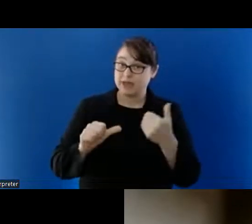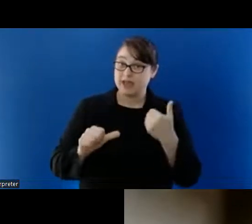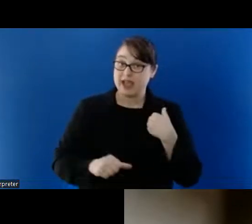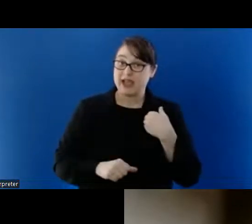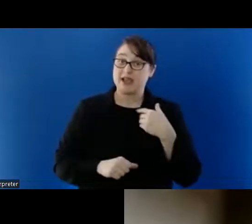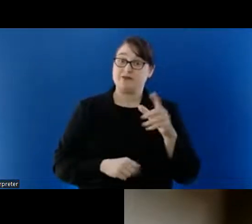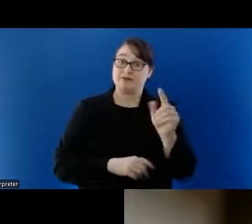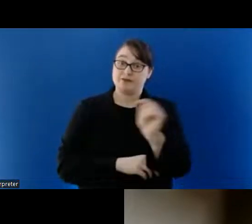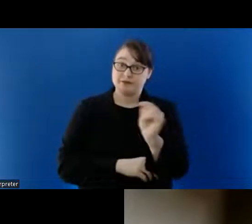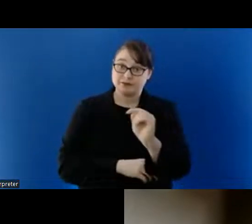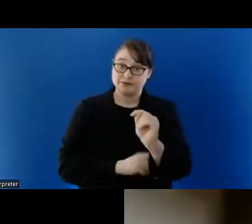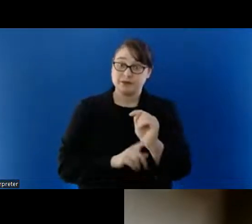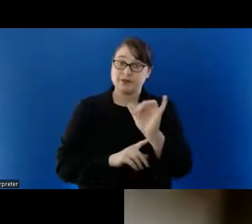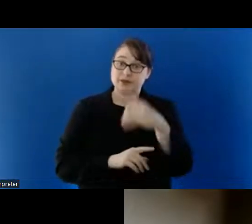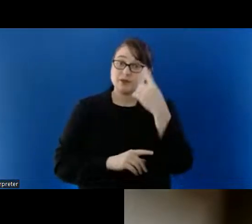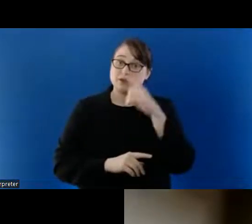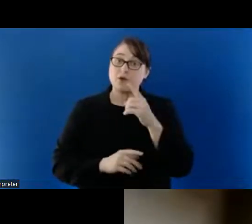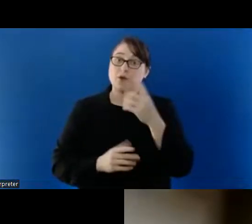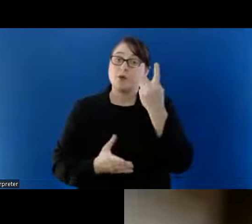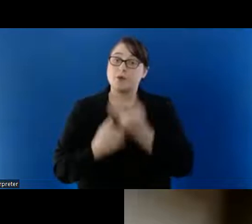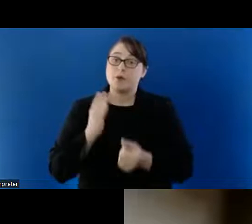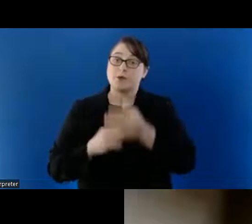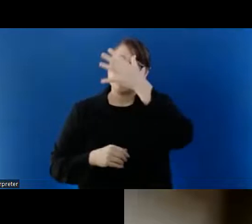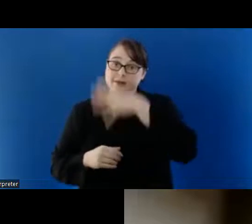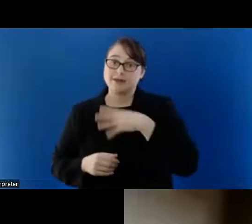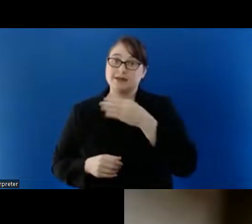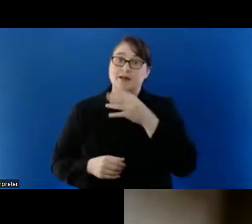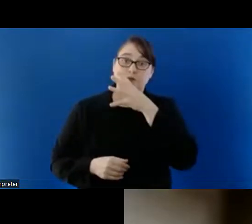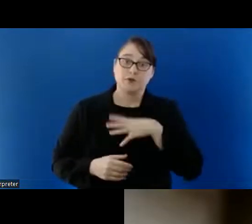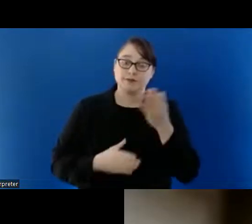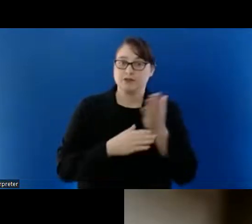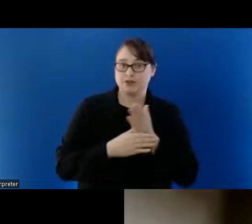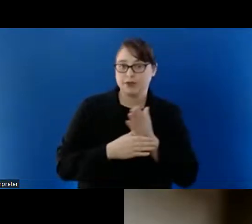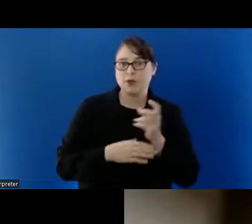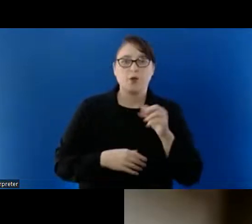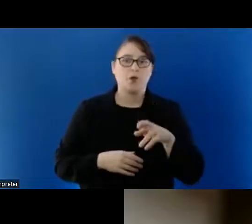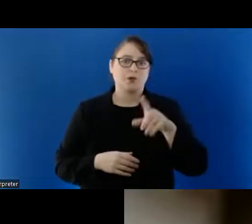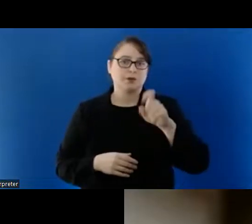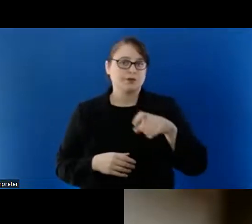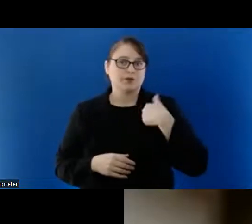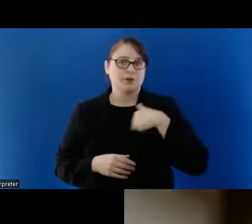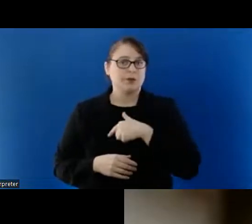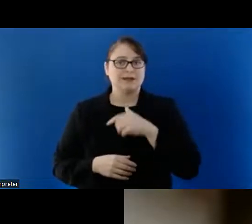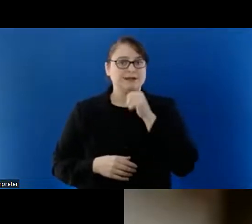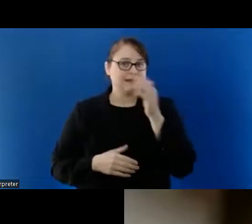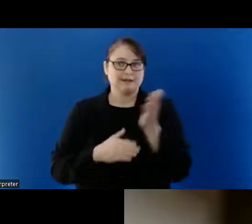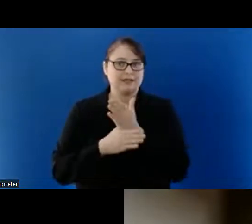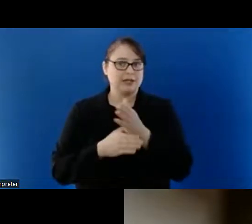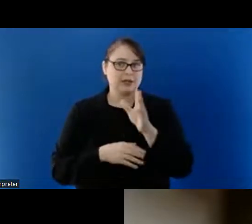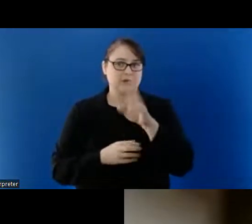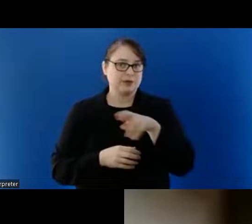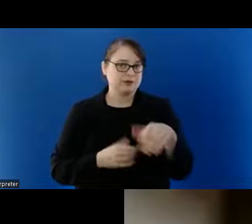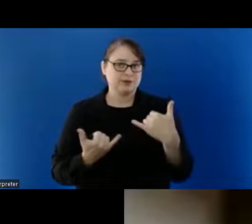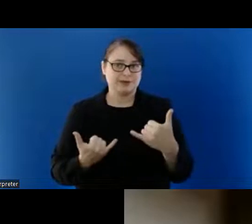are for both men and women to share? Or should we not share restrooms